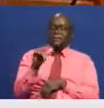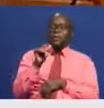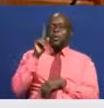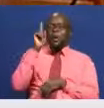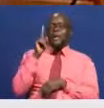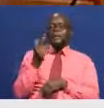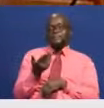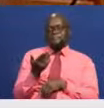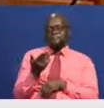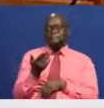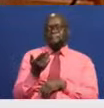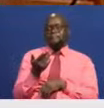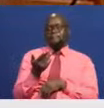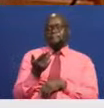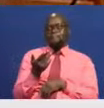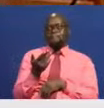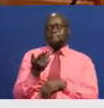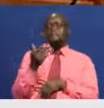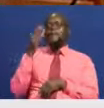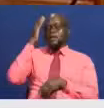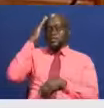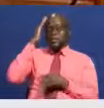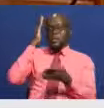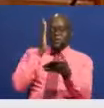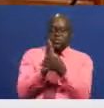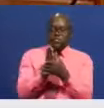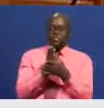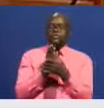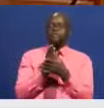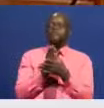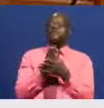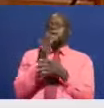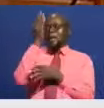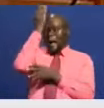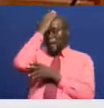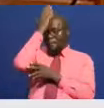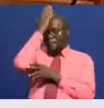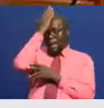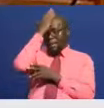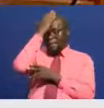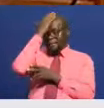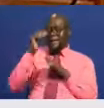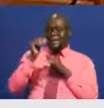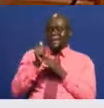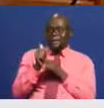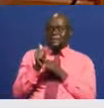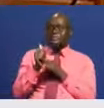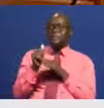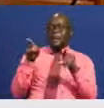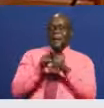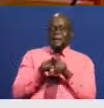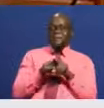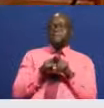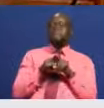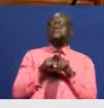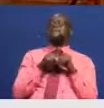awoken, you know, the true humbleness in the leadership as it